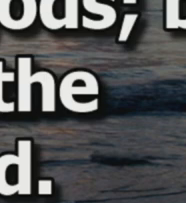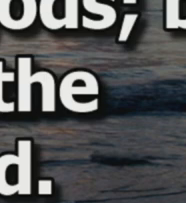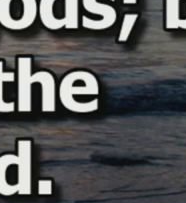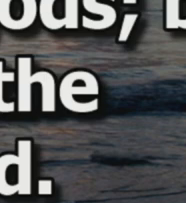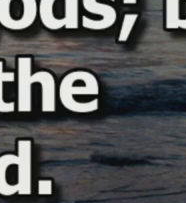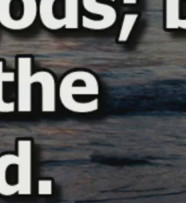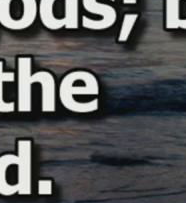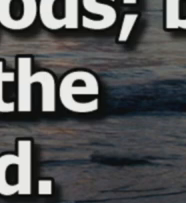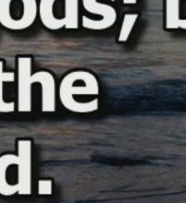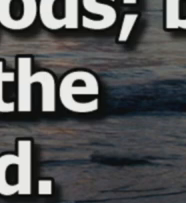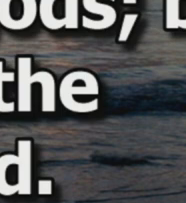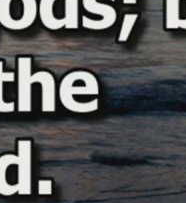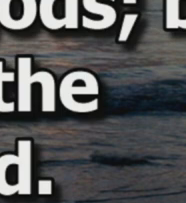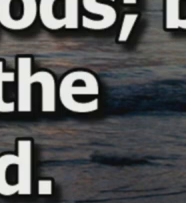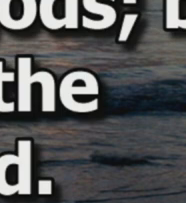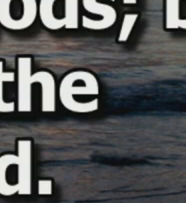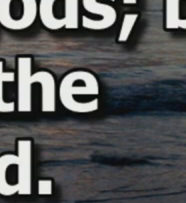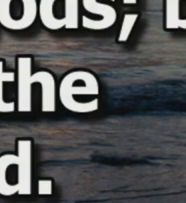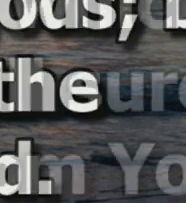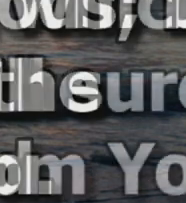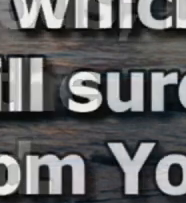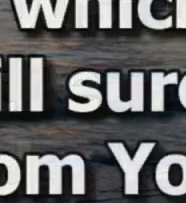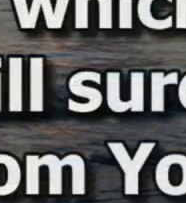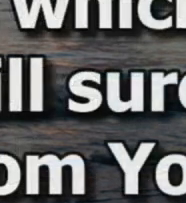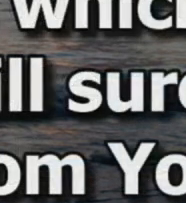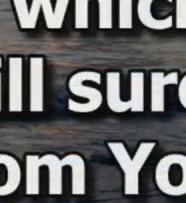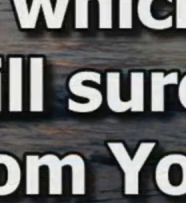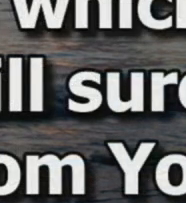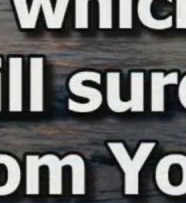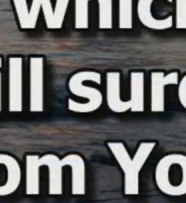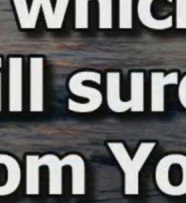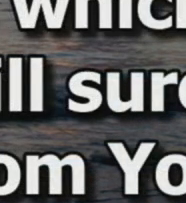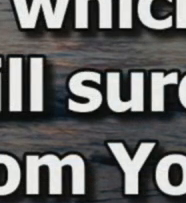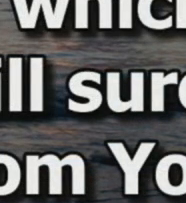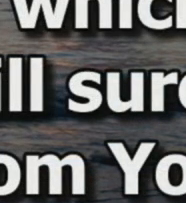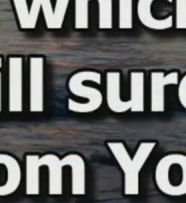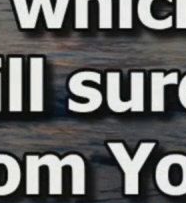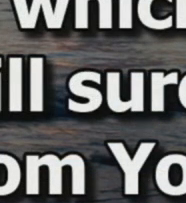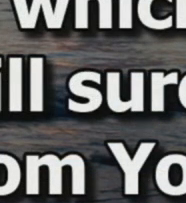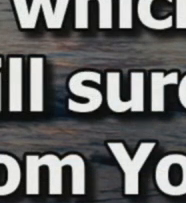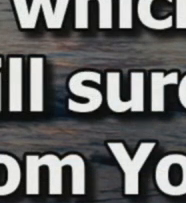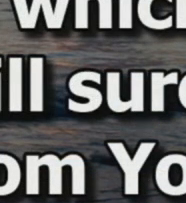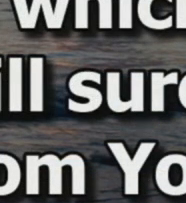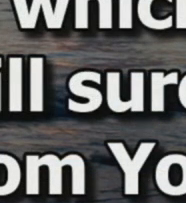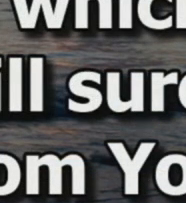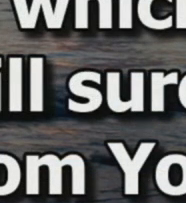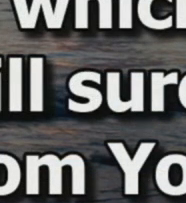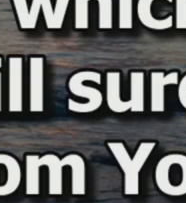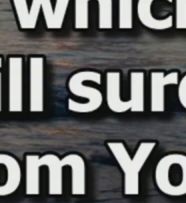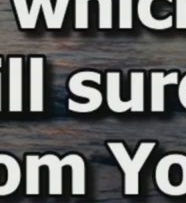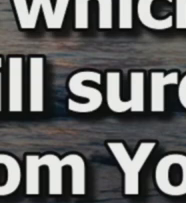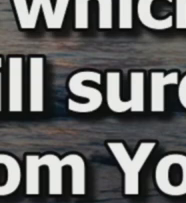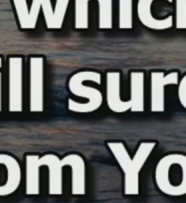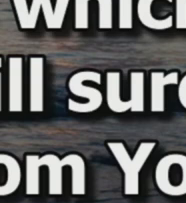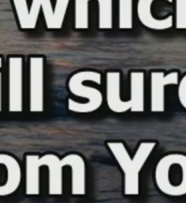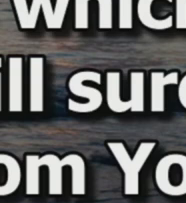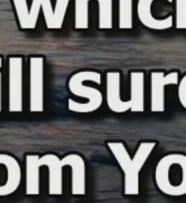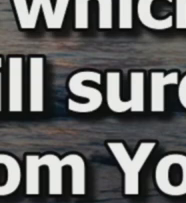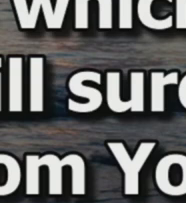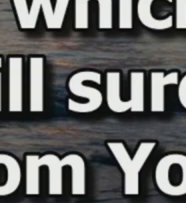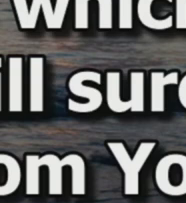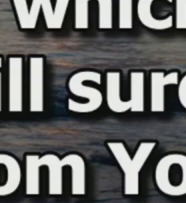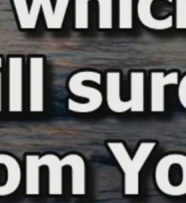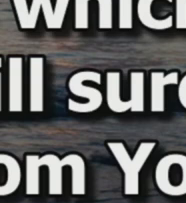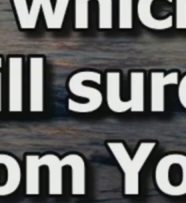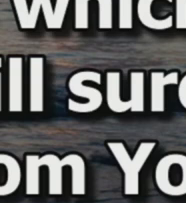not keep what the Lord had commanded. Therefore the Lord said to Solomon, because you have done this and have not kept